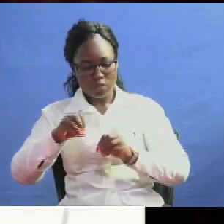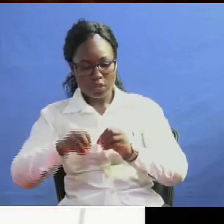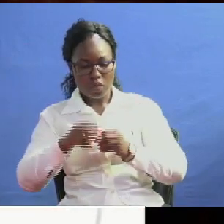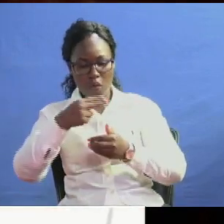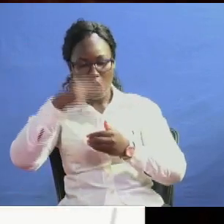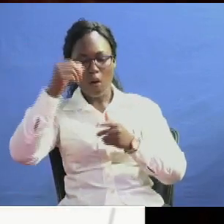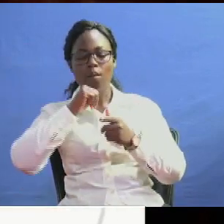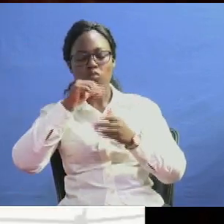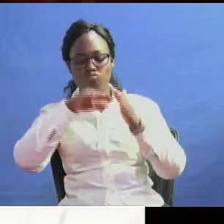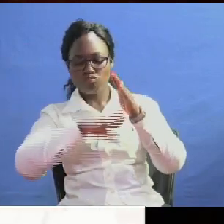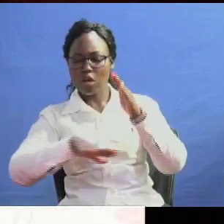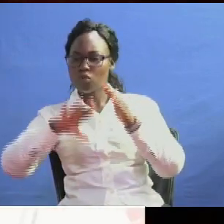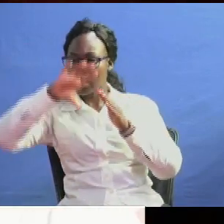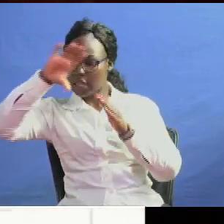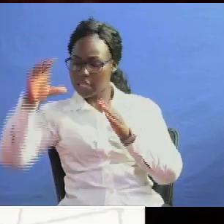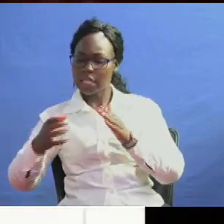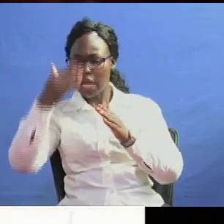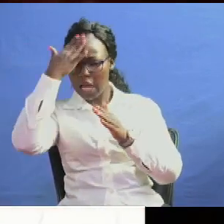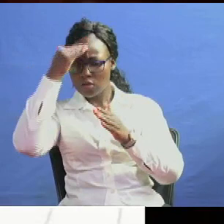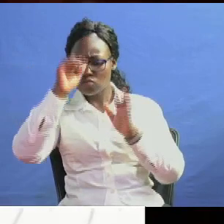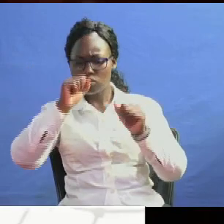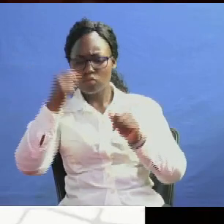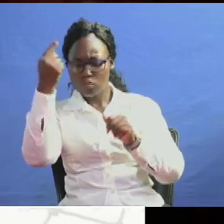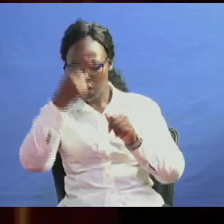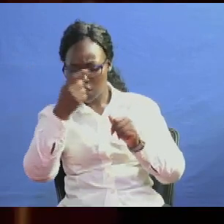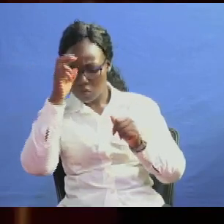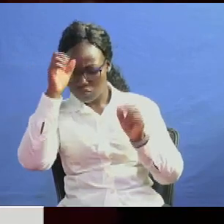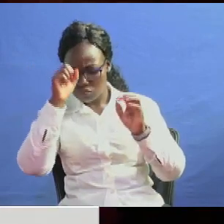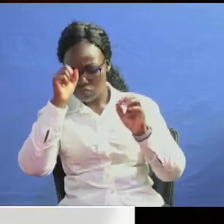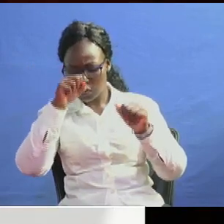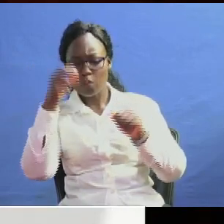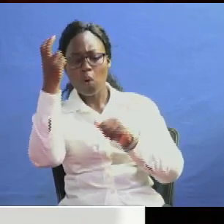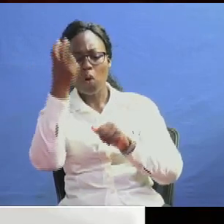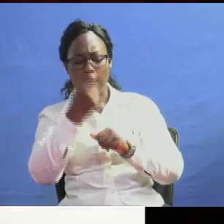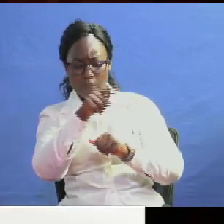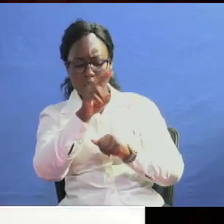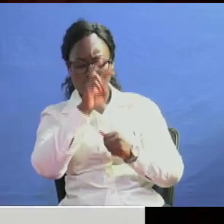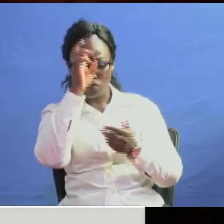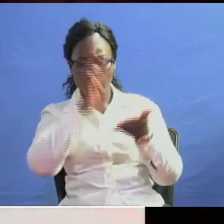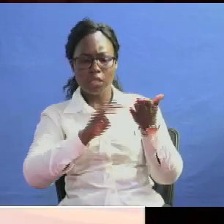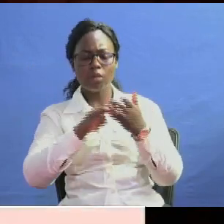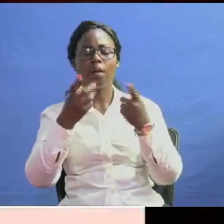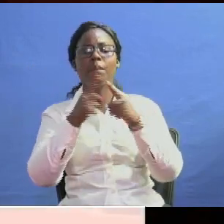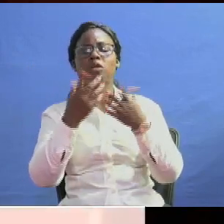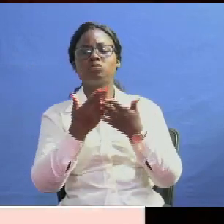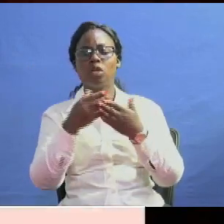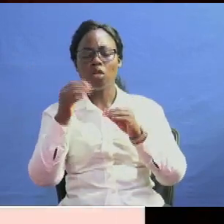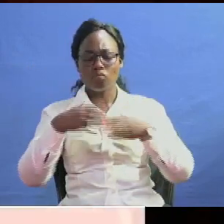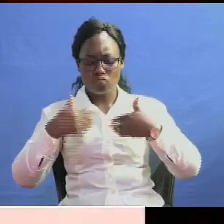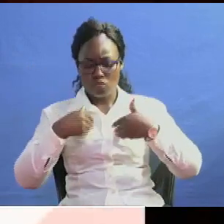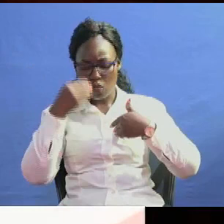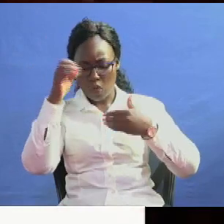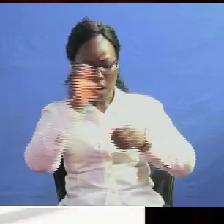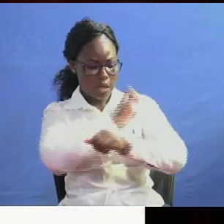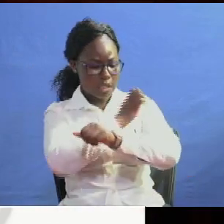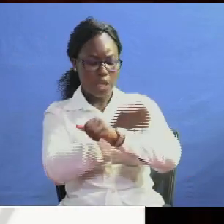hill, you know, and the world should be flocking to Machakos to see that. But we've not had a concerted effort, and I'm going to put a concerted effort